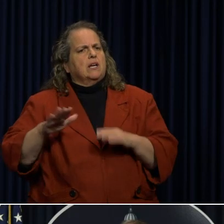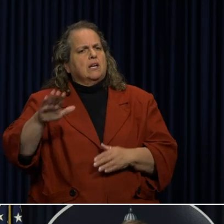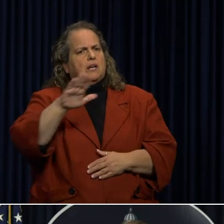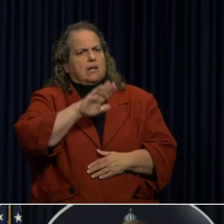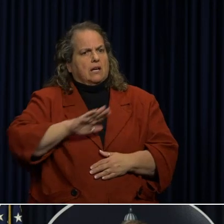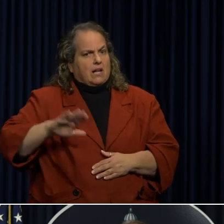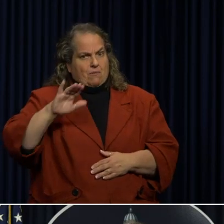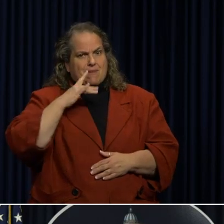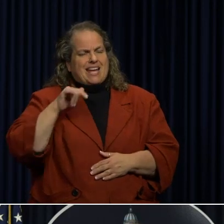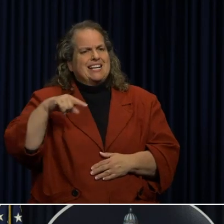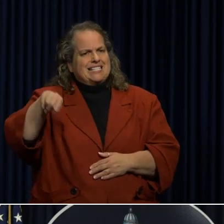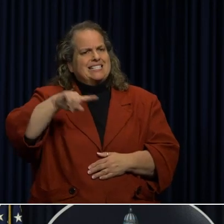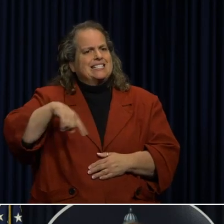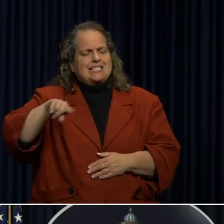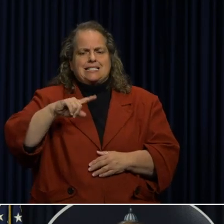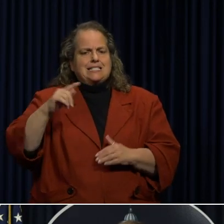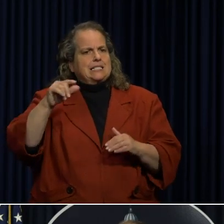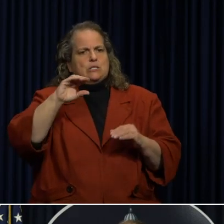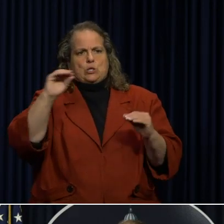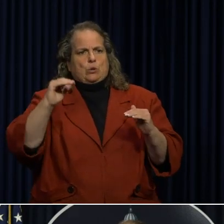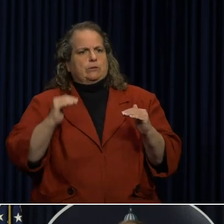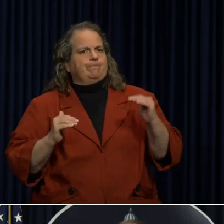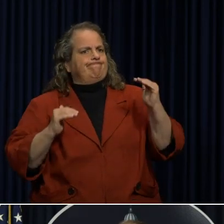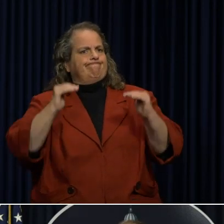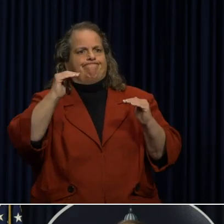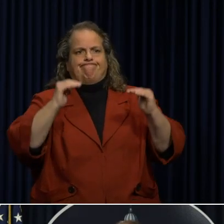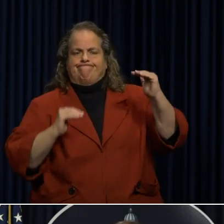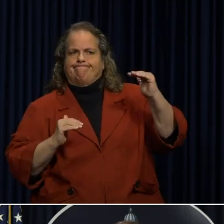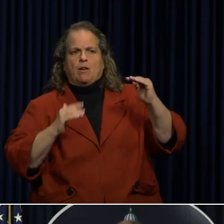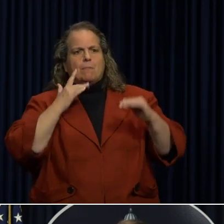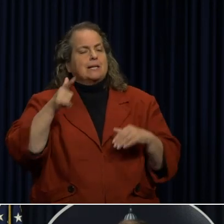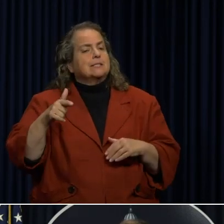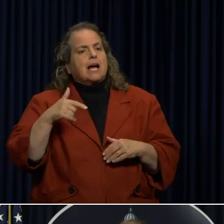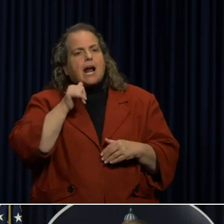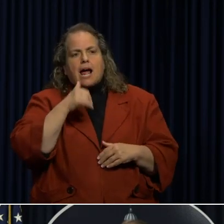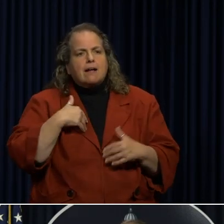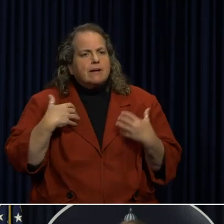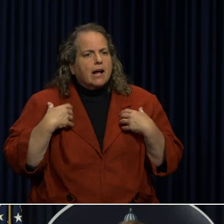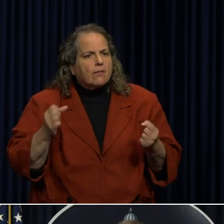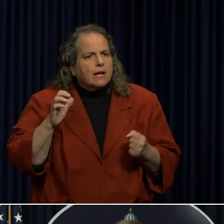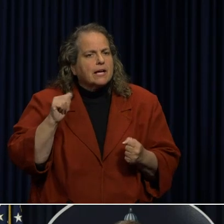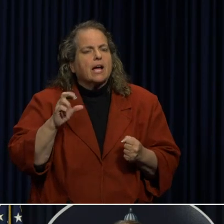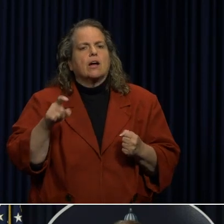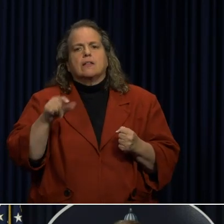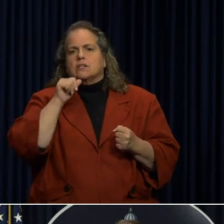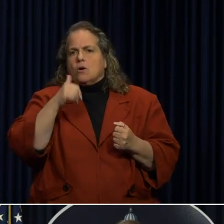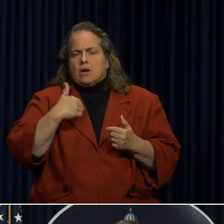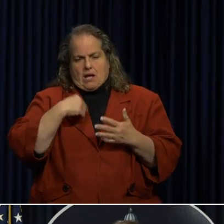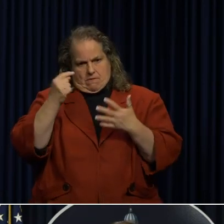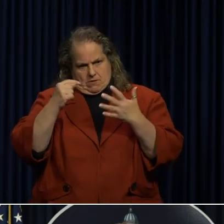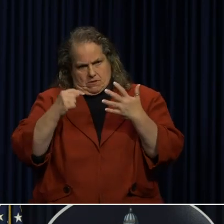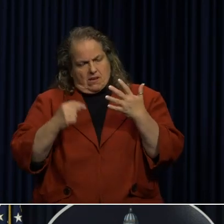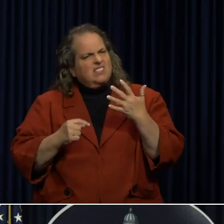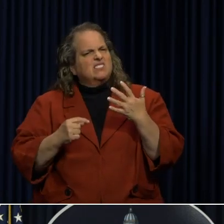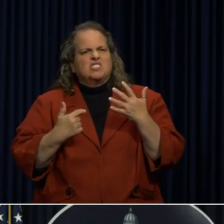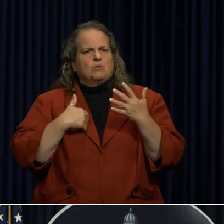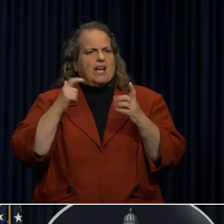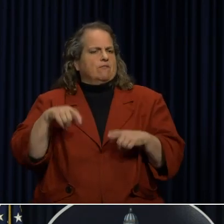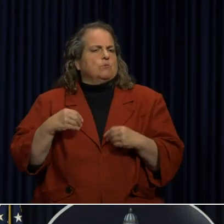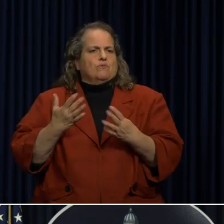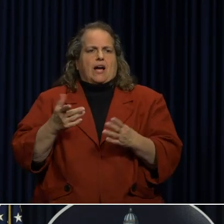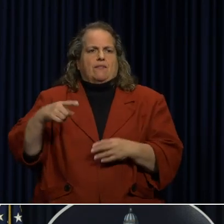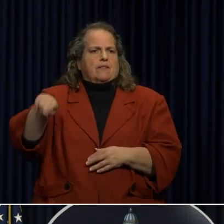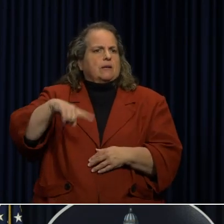breakdown, you see the injustice, and this is just one way, in one small way. When you look at how